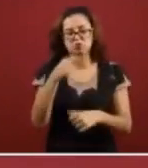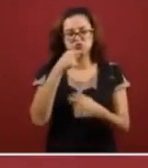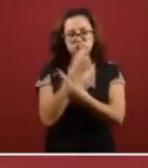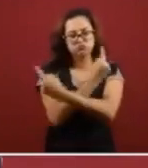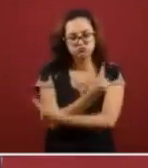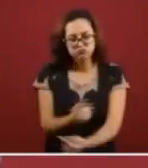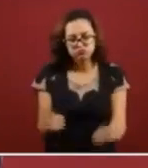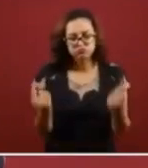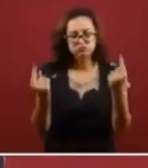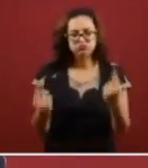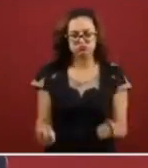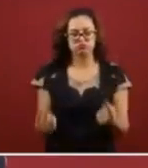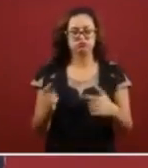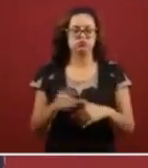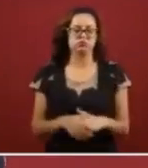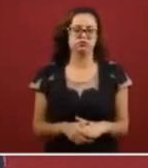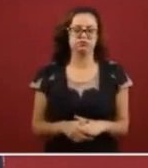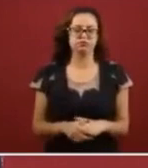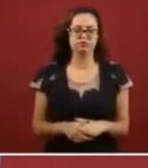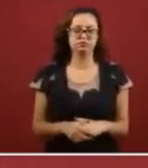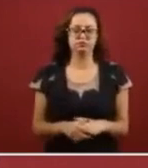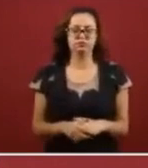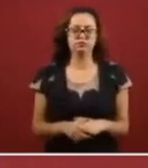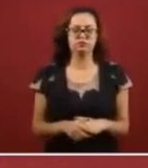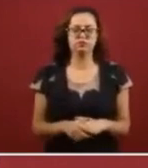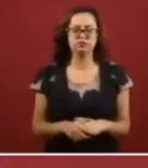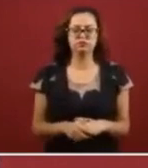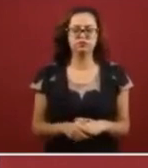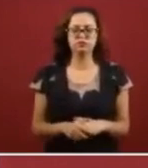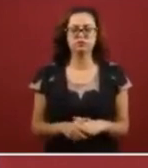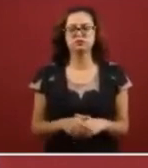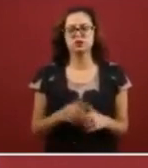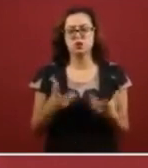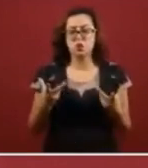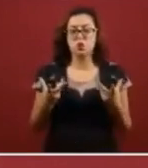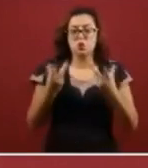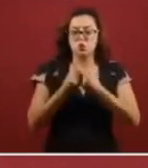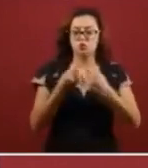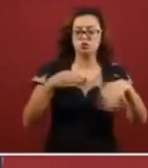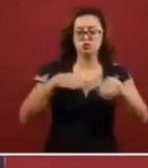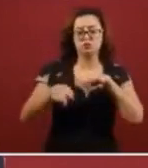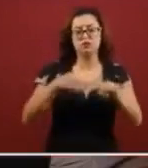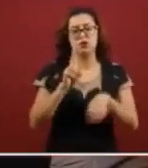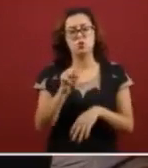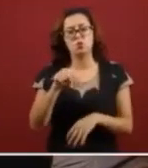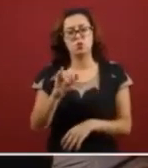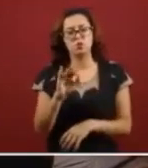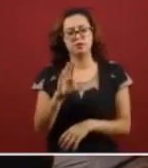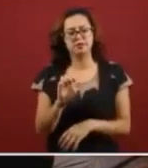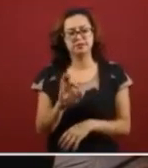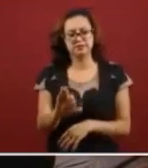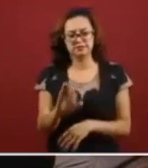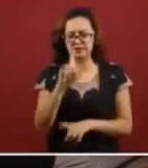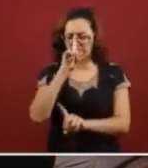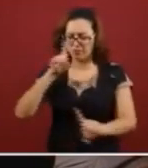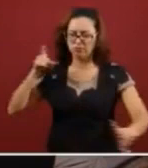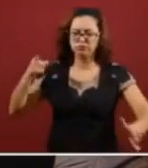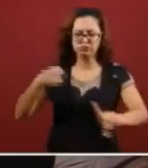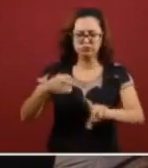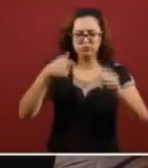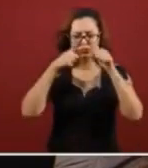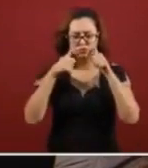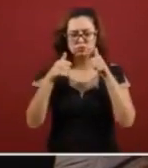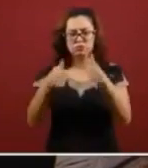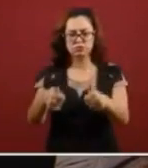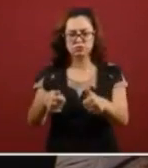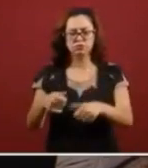to children. We even have plans from UNICEF in order